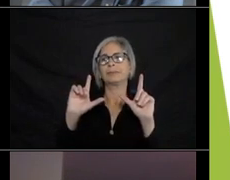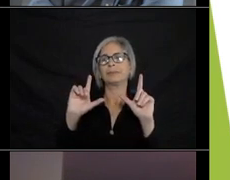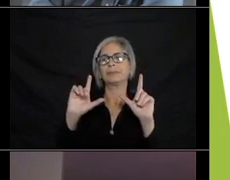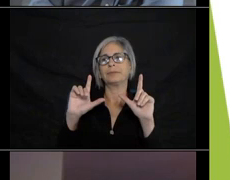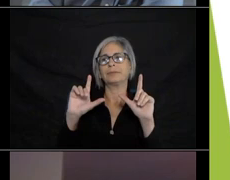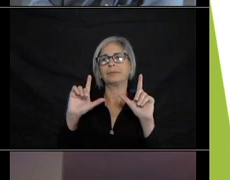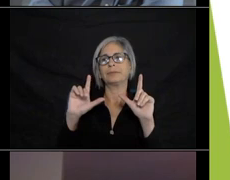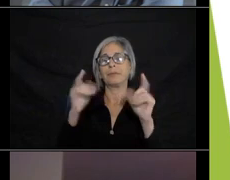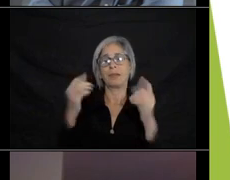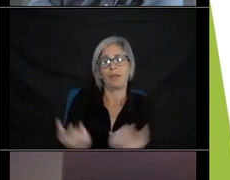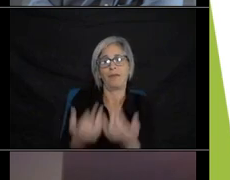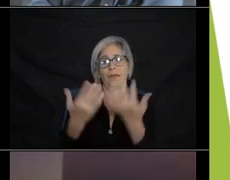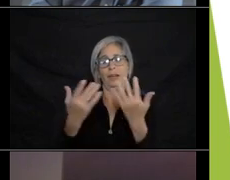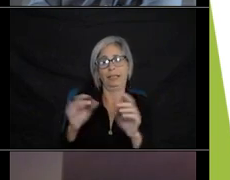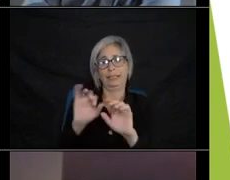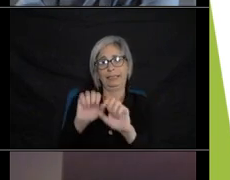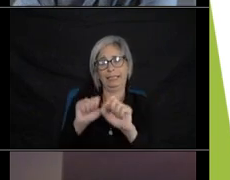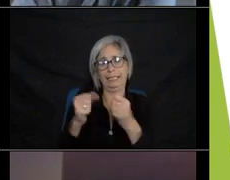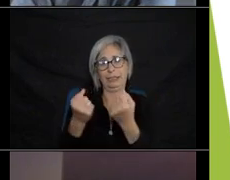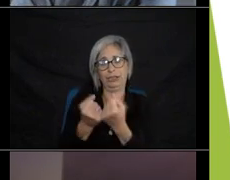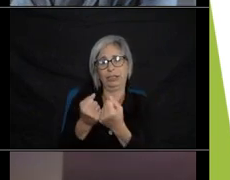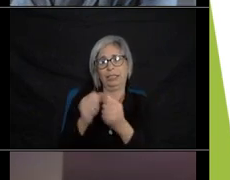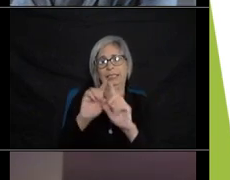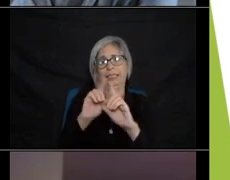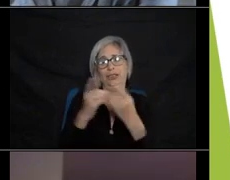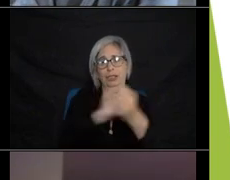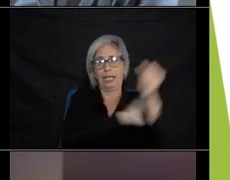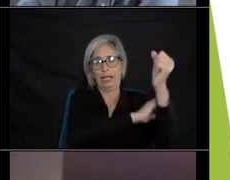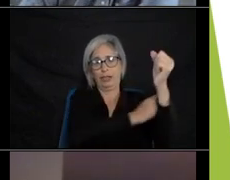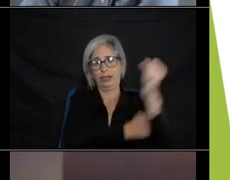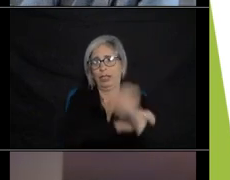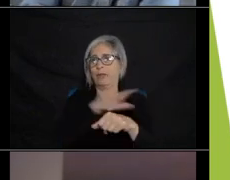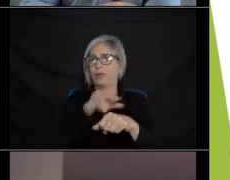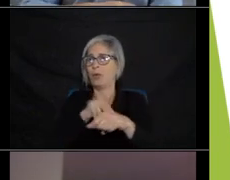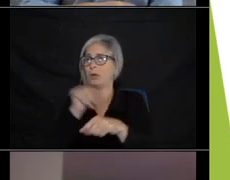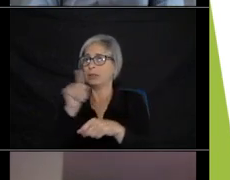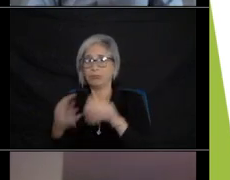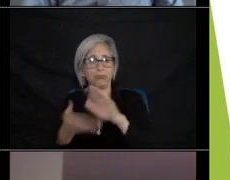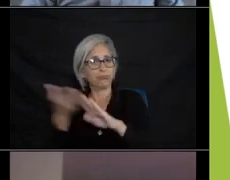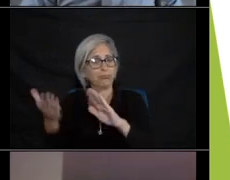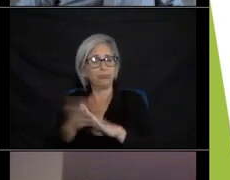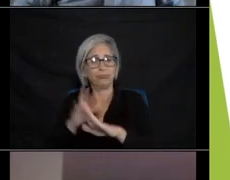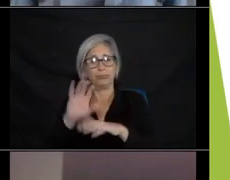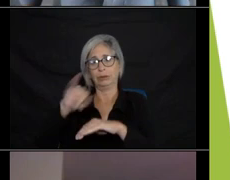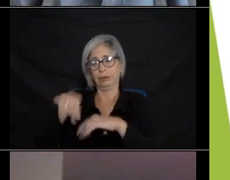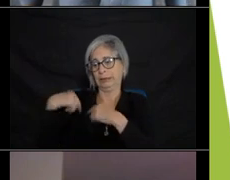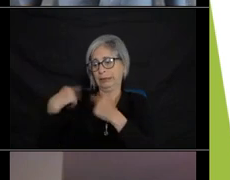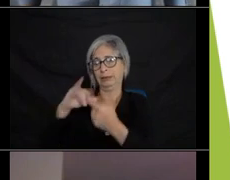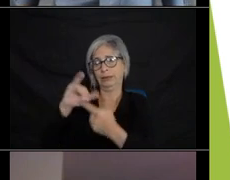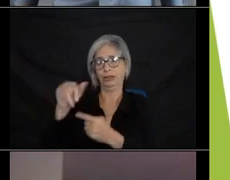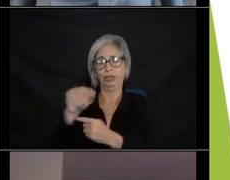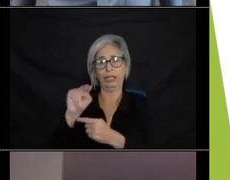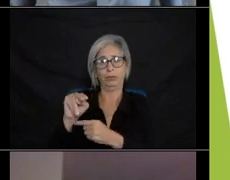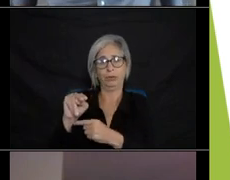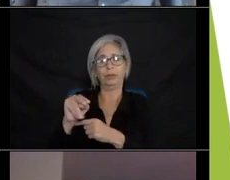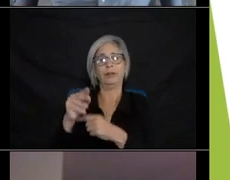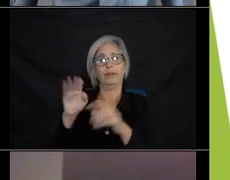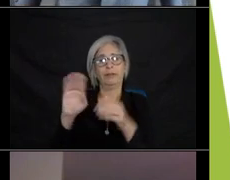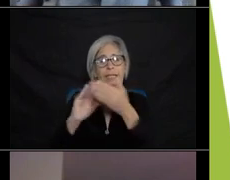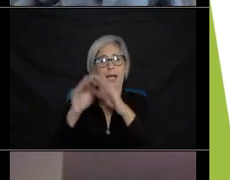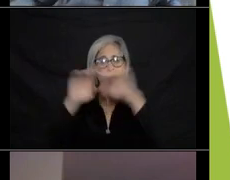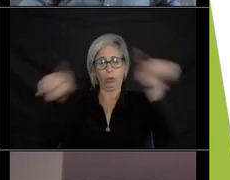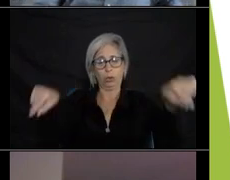The fire station and district energy, of course, DES was up and running in January to serve the town square